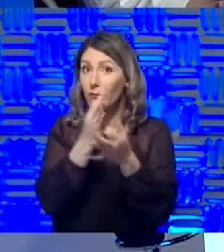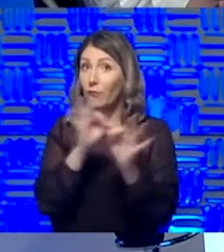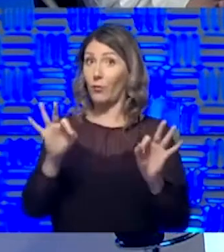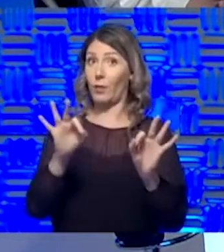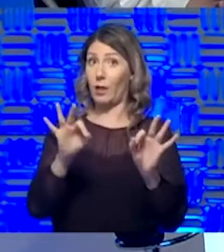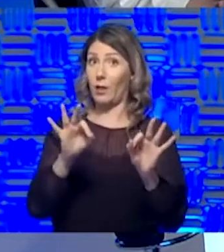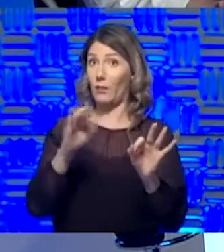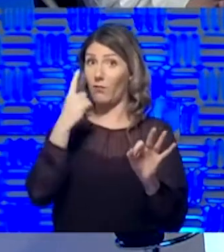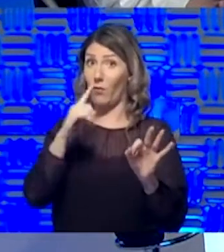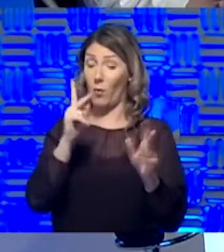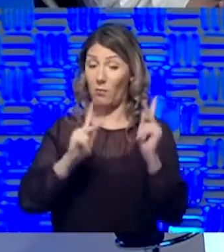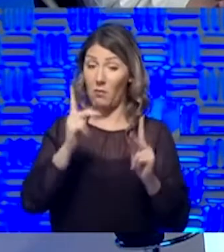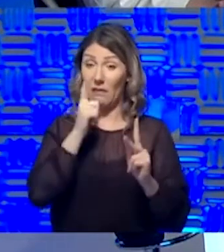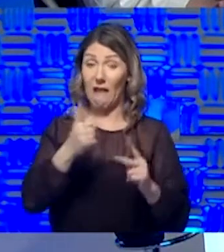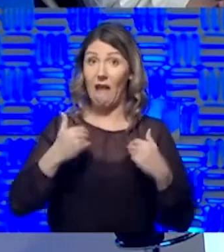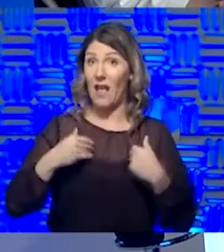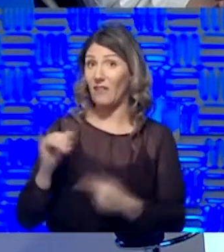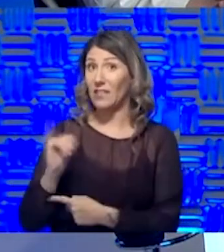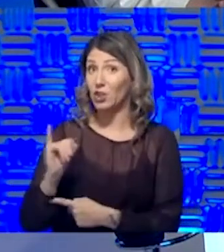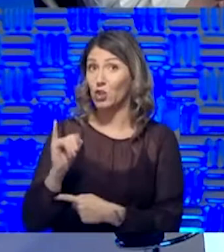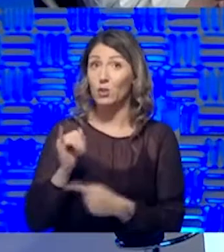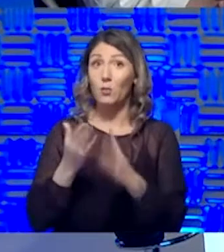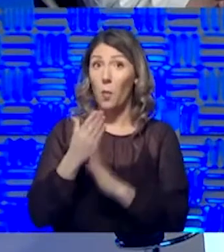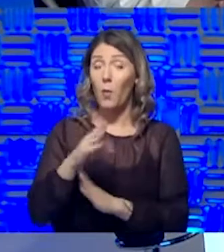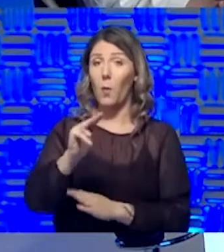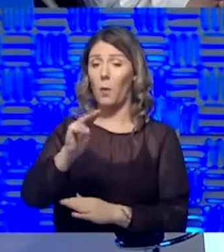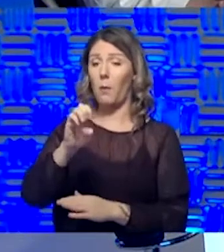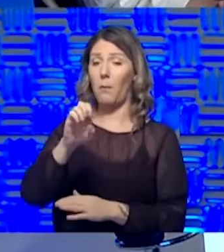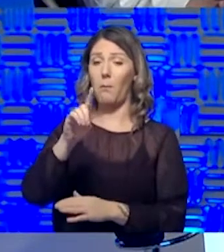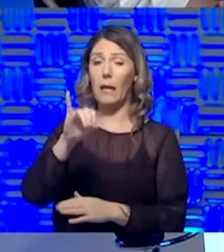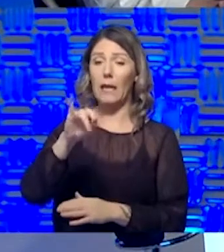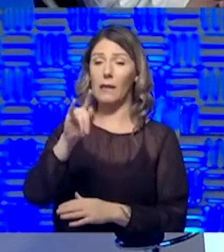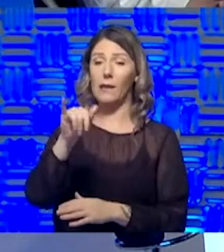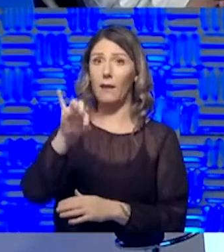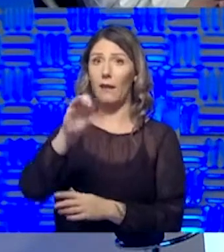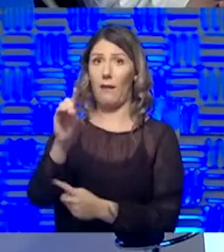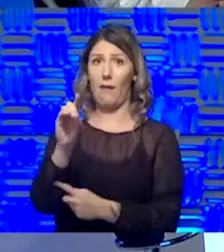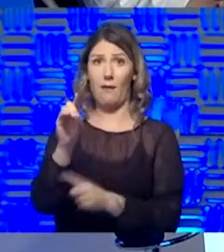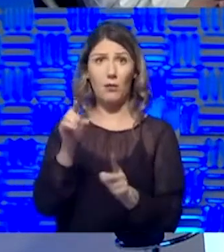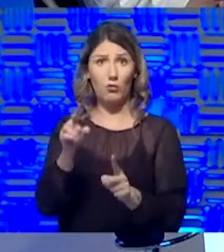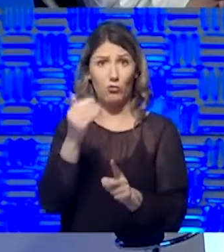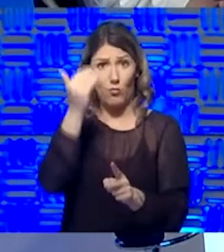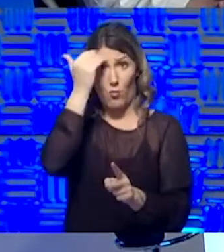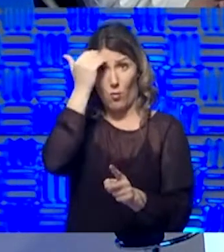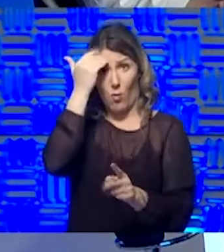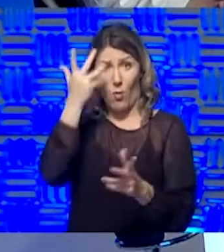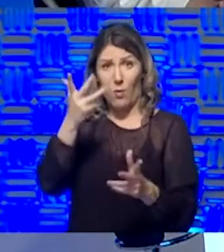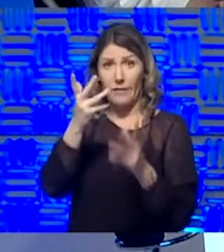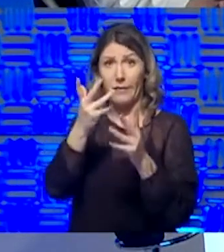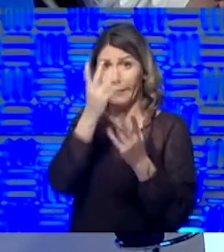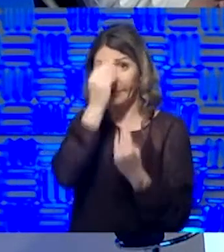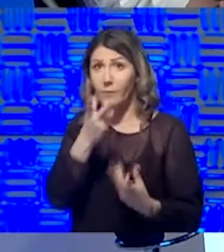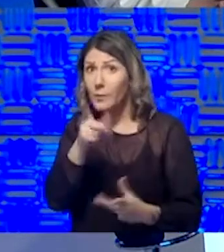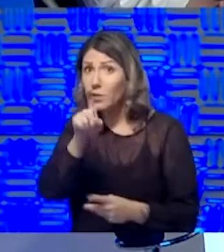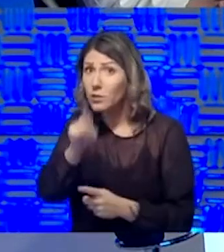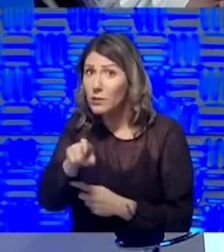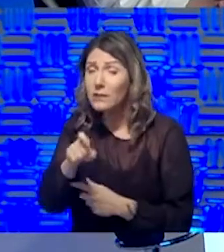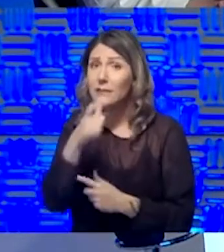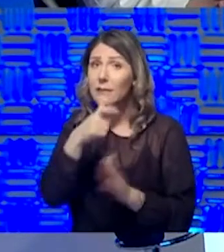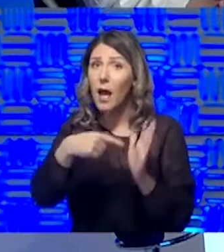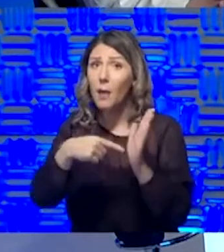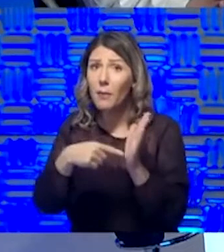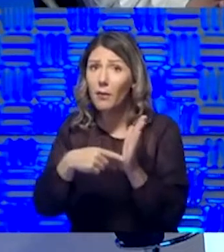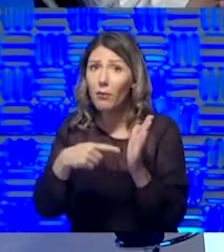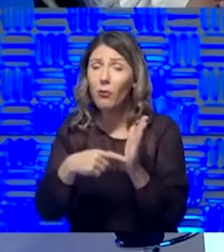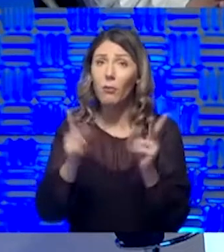should eventually flow through Medicaid. So I wonder, have you guys received the logistical information you need at this point to not bill